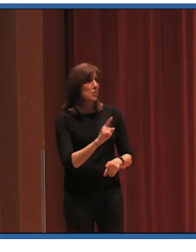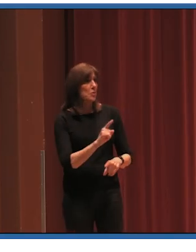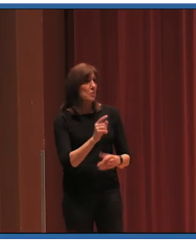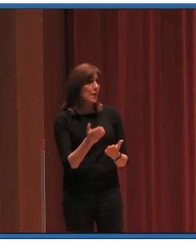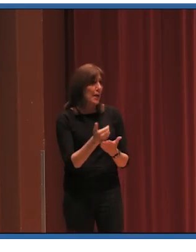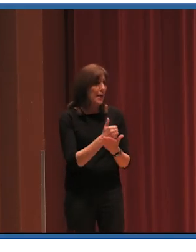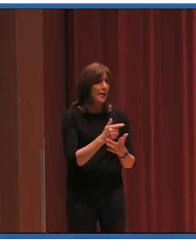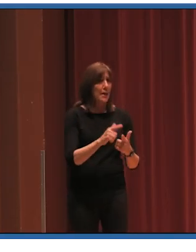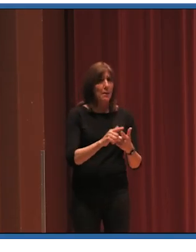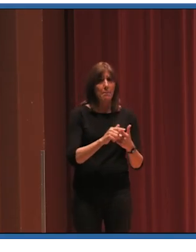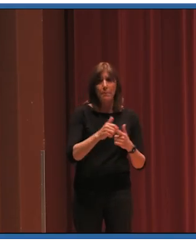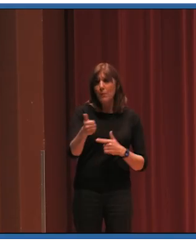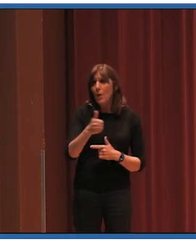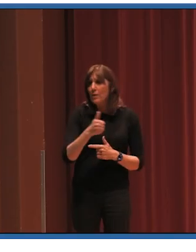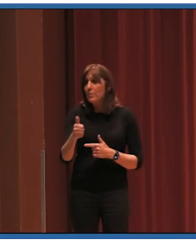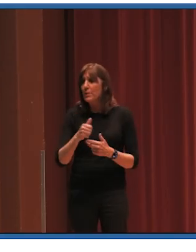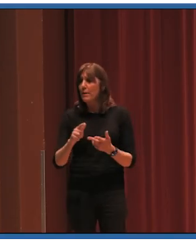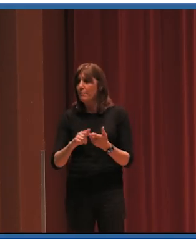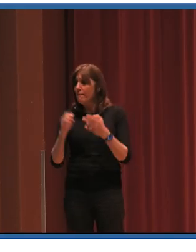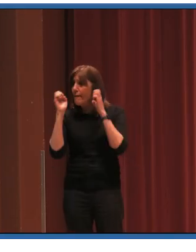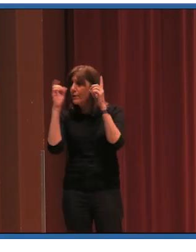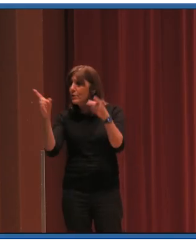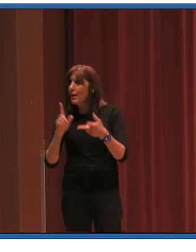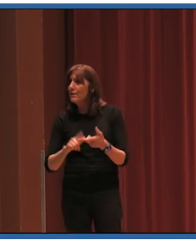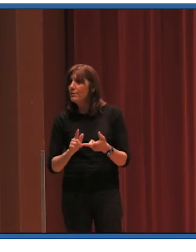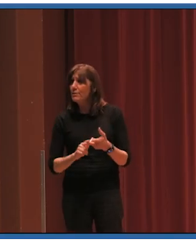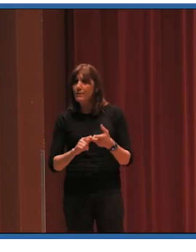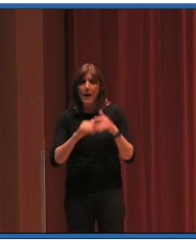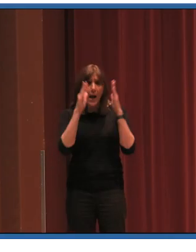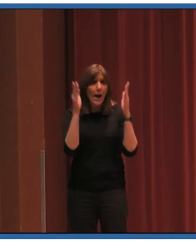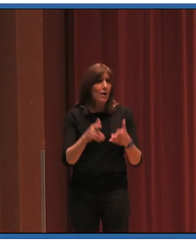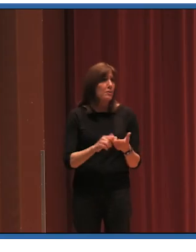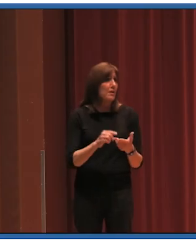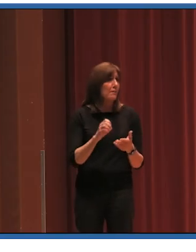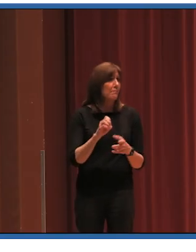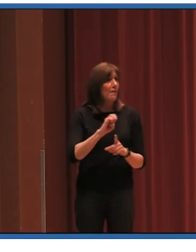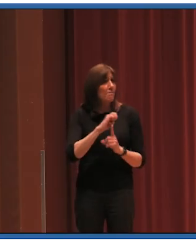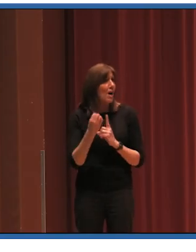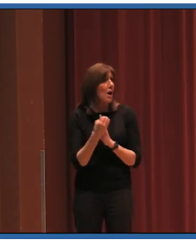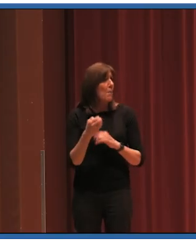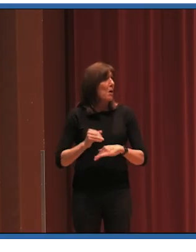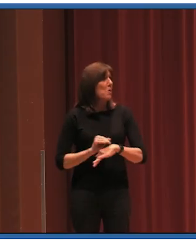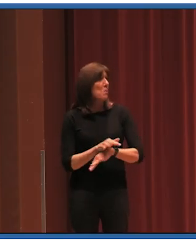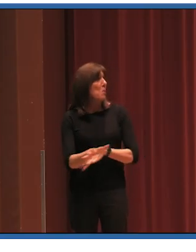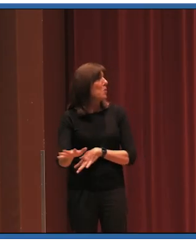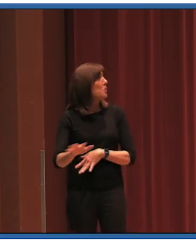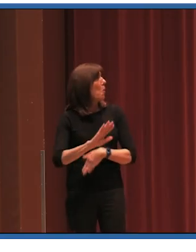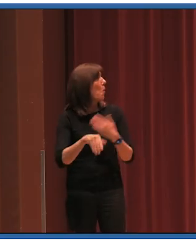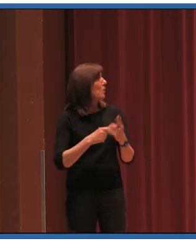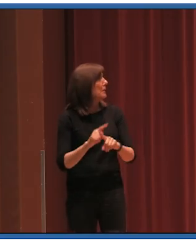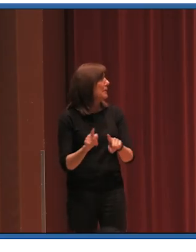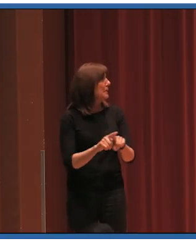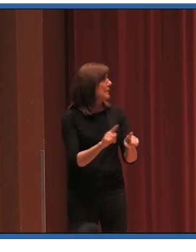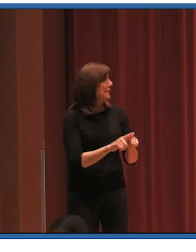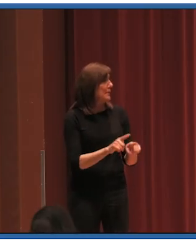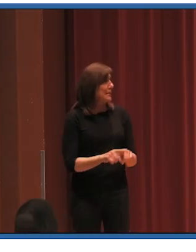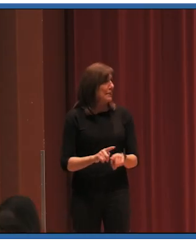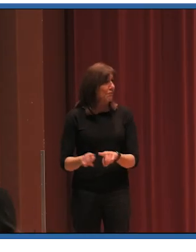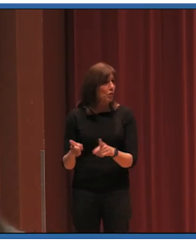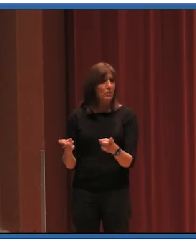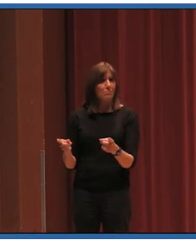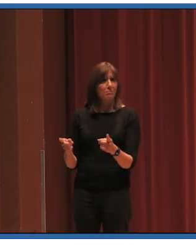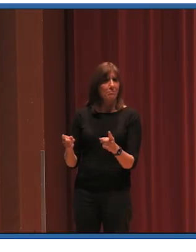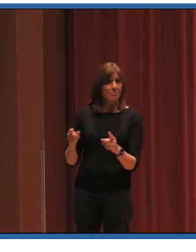income, transportation, education, housing, environmental exposure, all of these social conditions that are leading